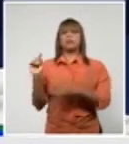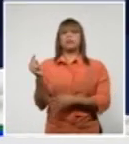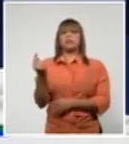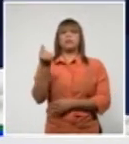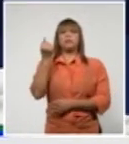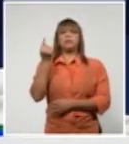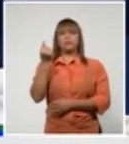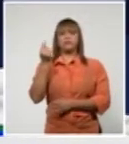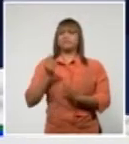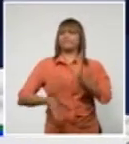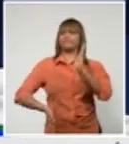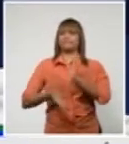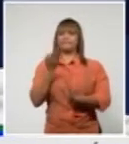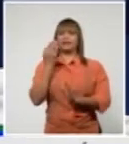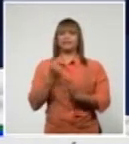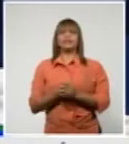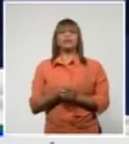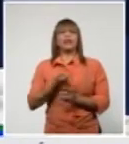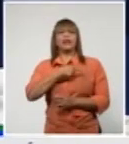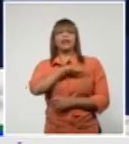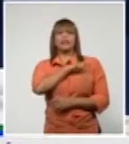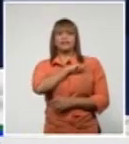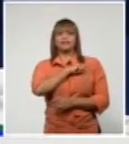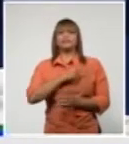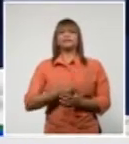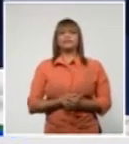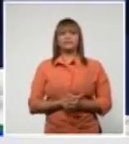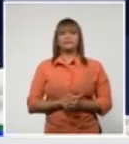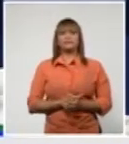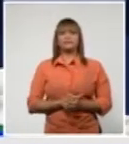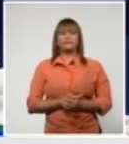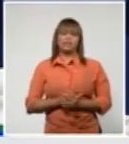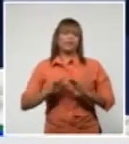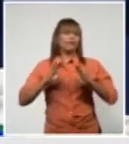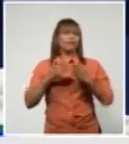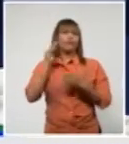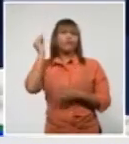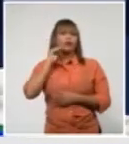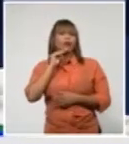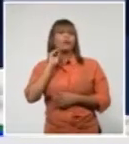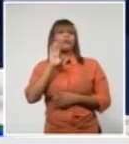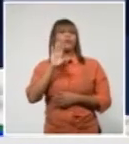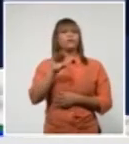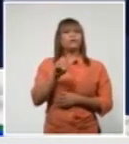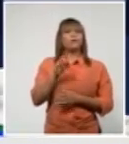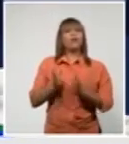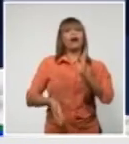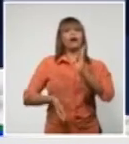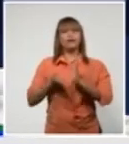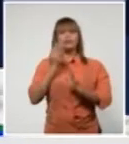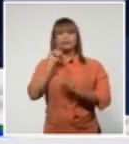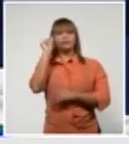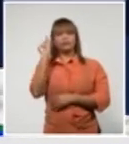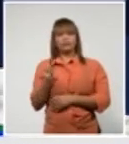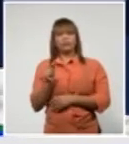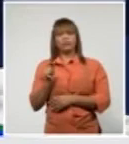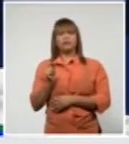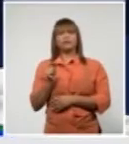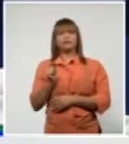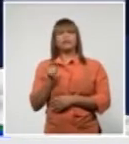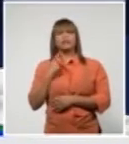while 5 are reported as serious and being treated in hospitals in Havana, Camagüey, and Villa Clara.